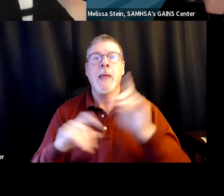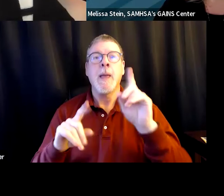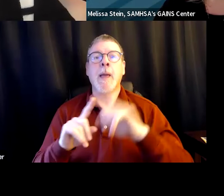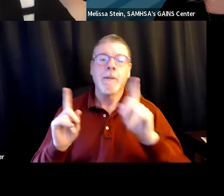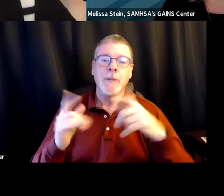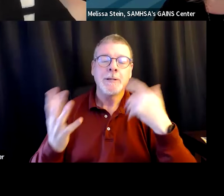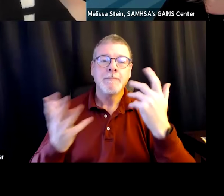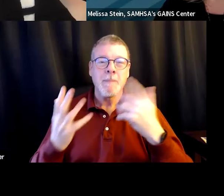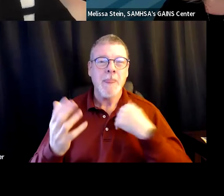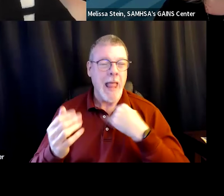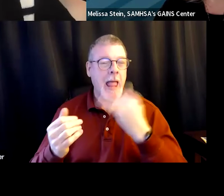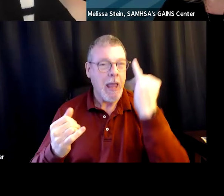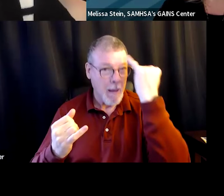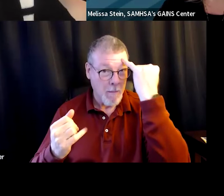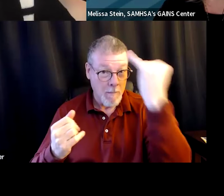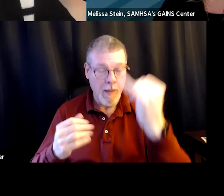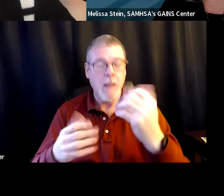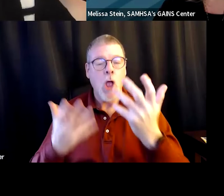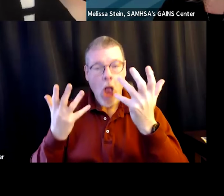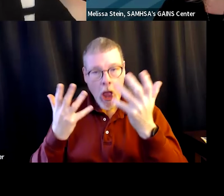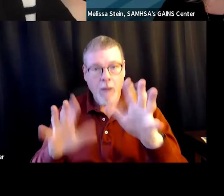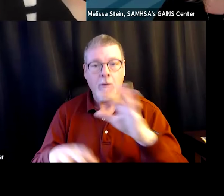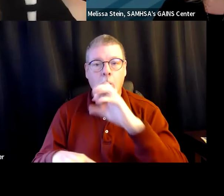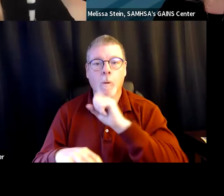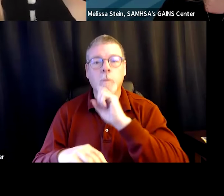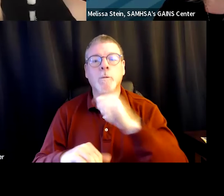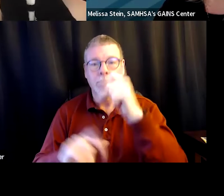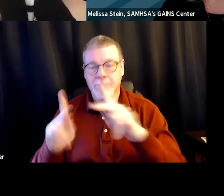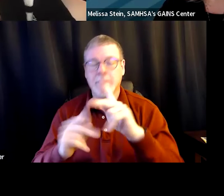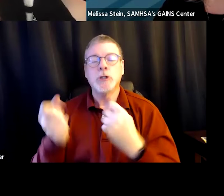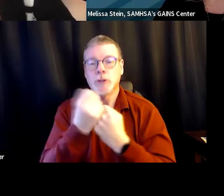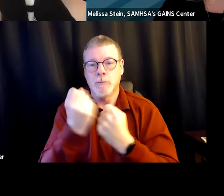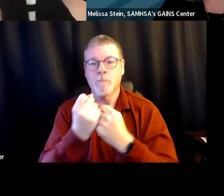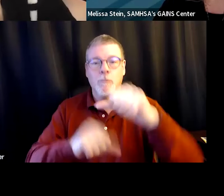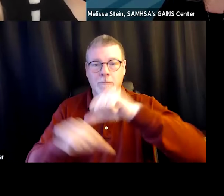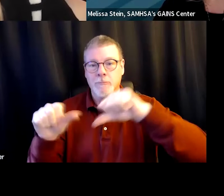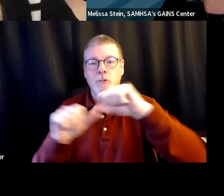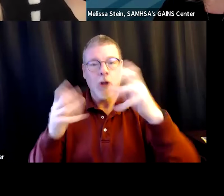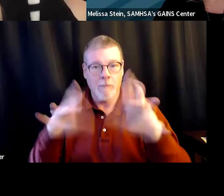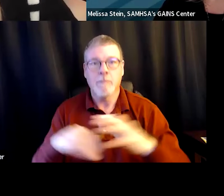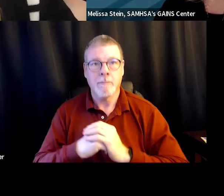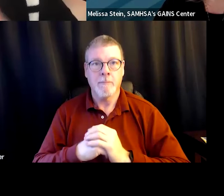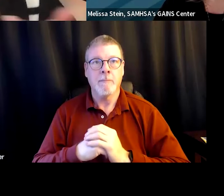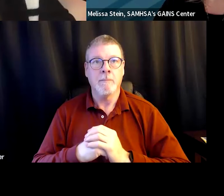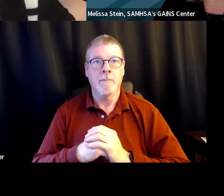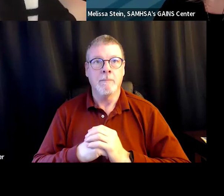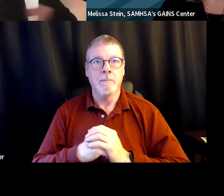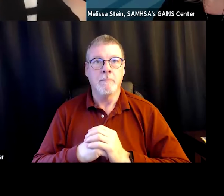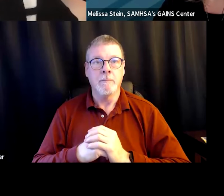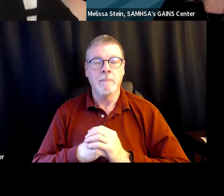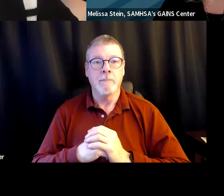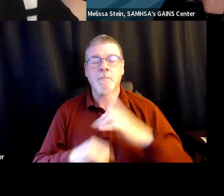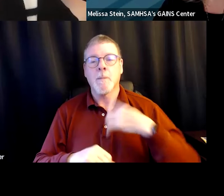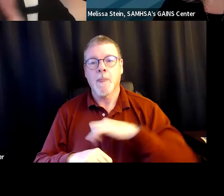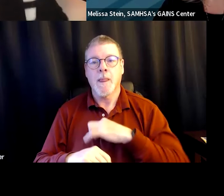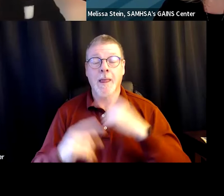gather there are already older folks supporting one another in these spaces. We've had a lot of success. I don't know